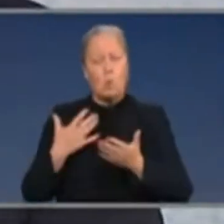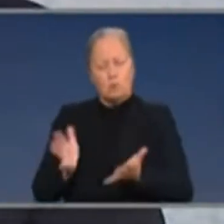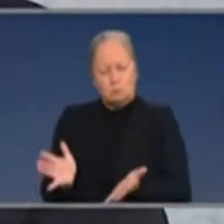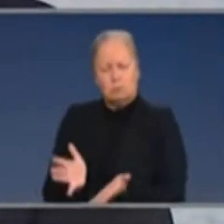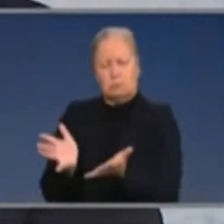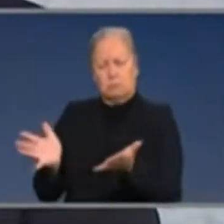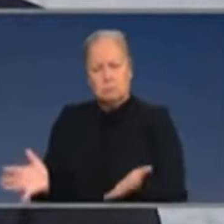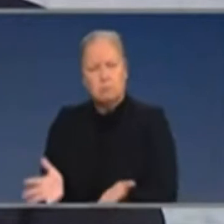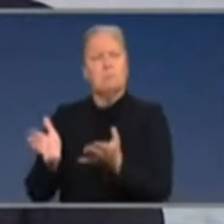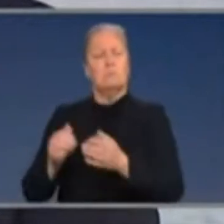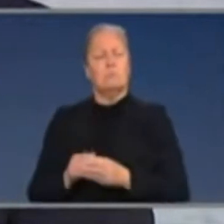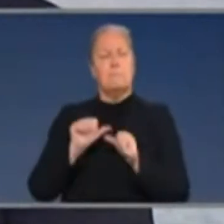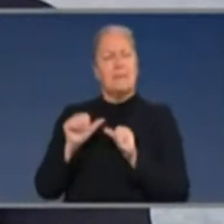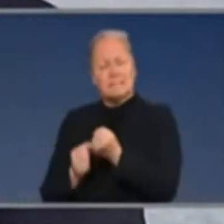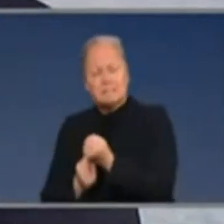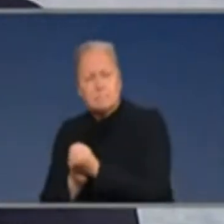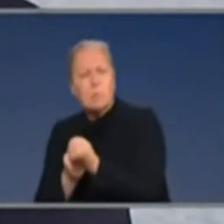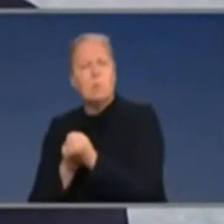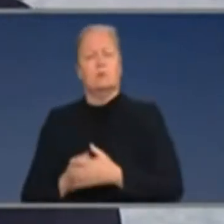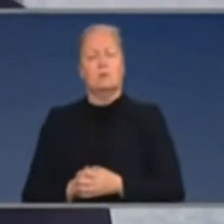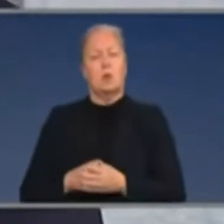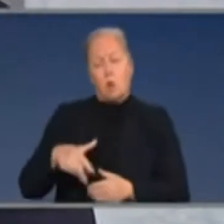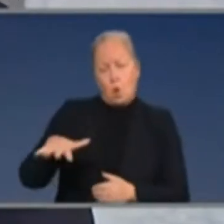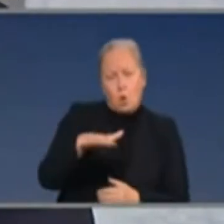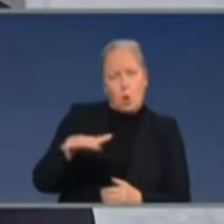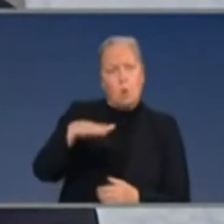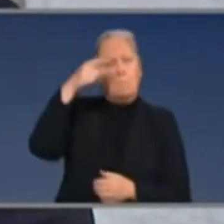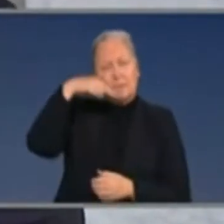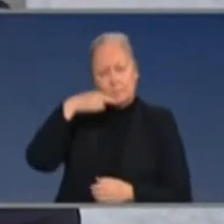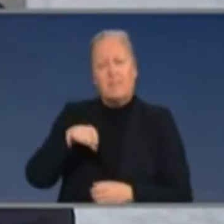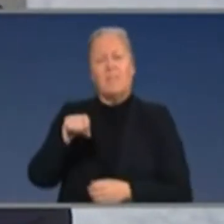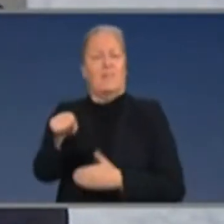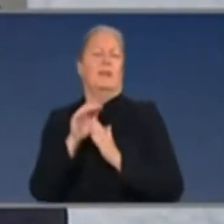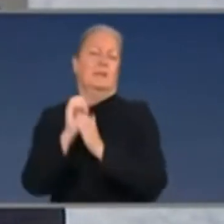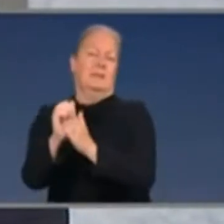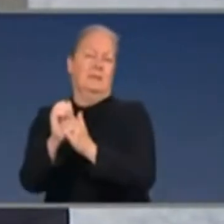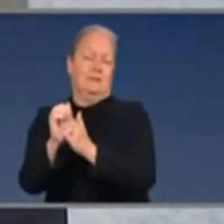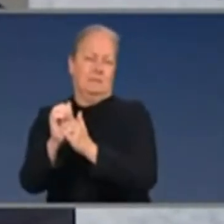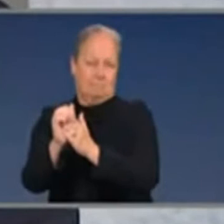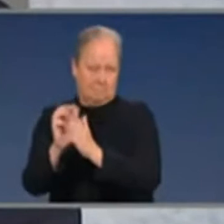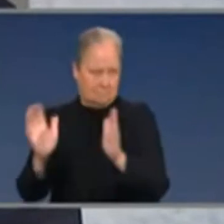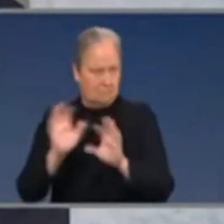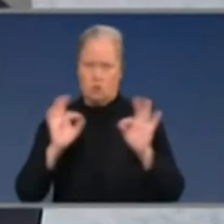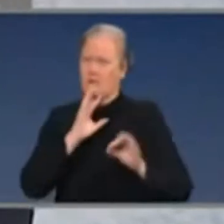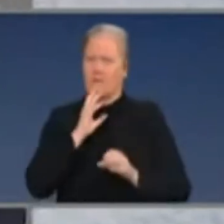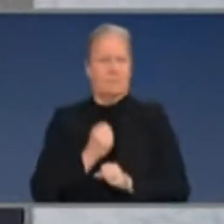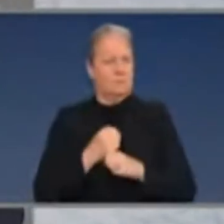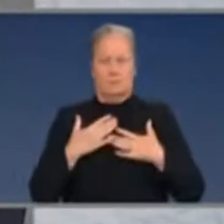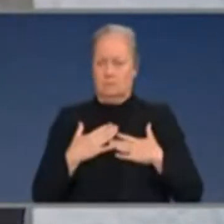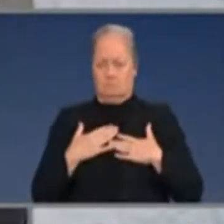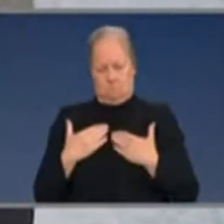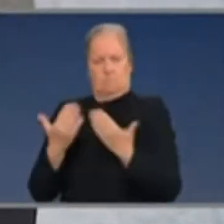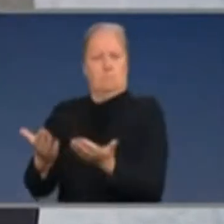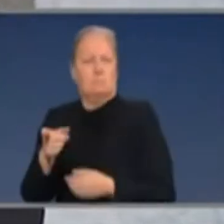and better resource and support local-led delivery of services. And this is where the Coalition of the Peaks comes into it. This is why